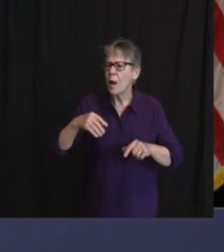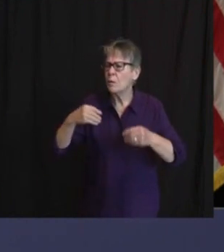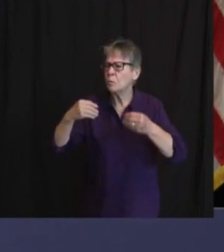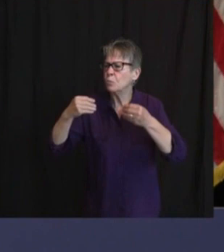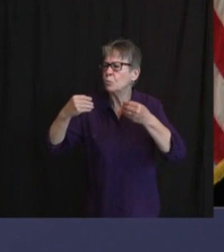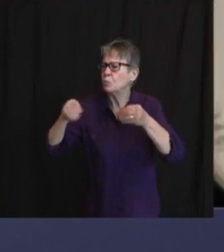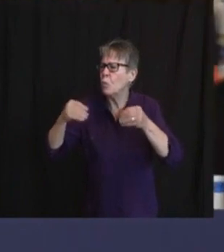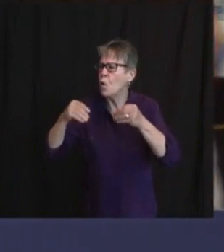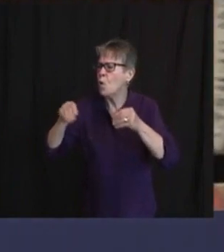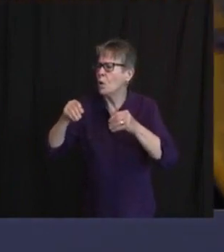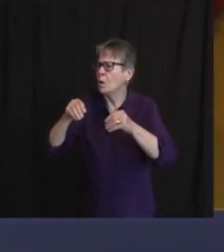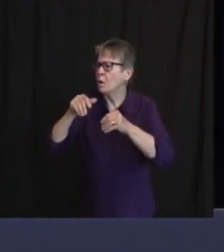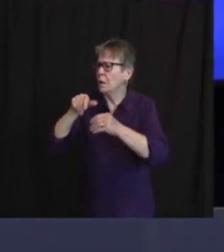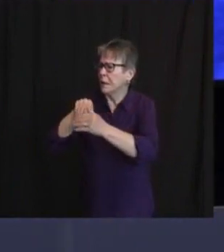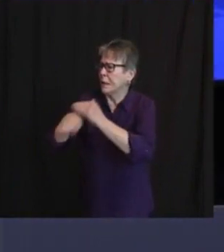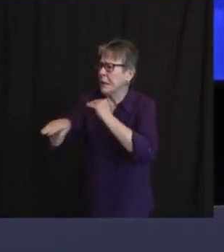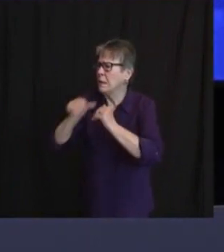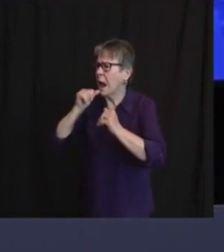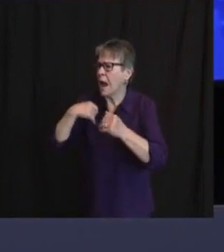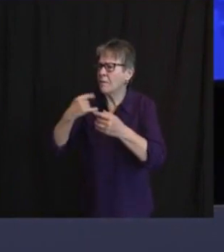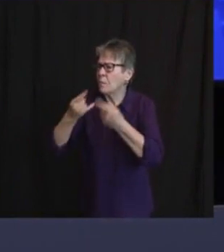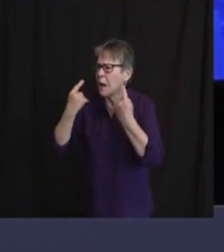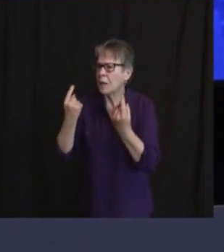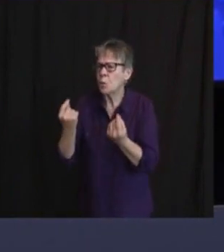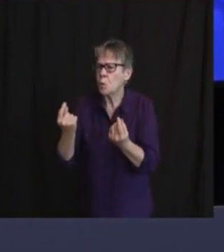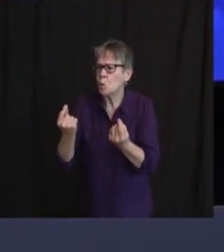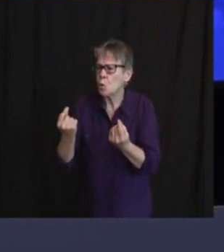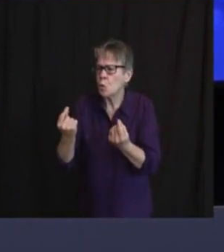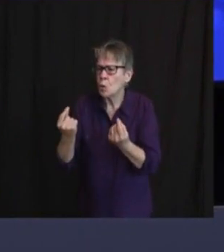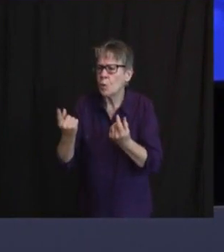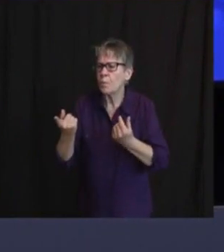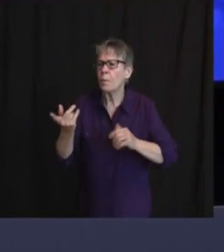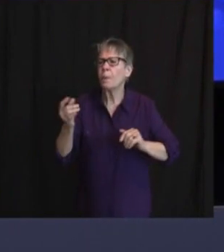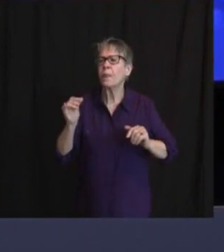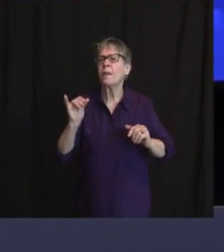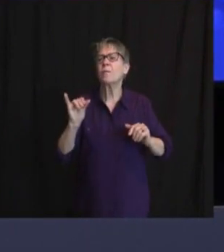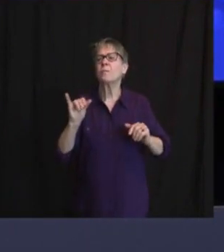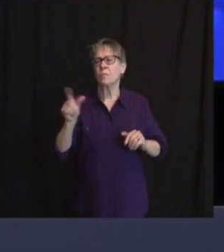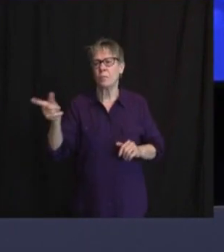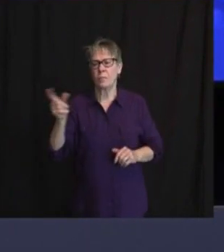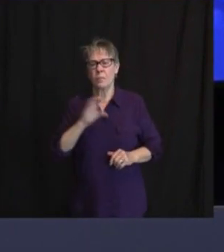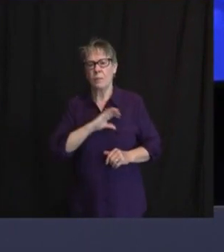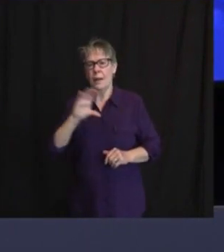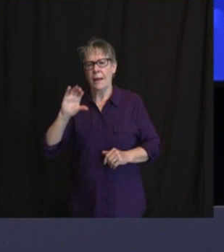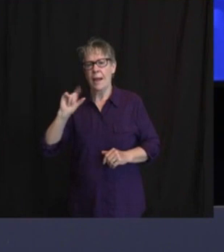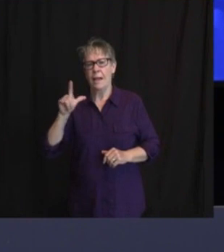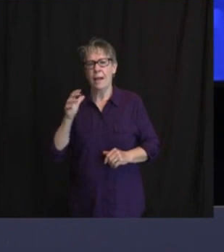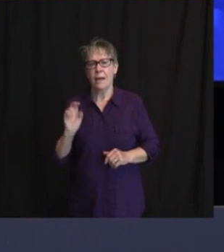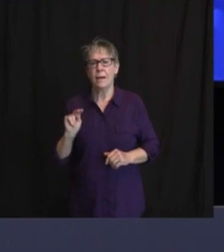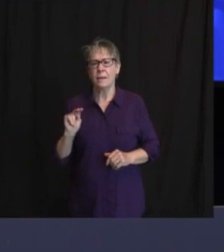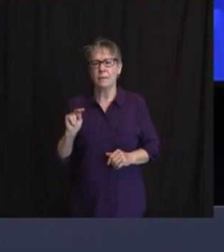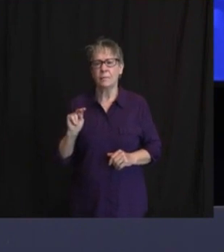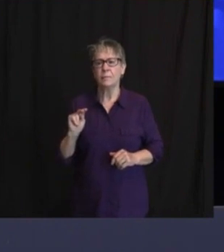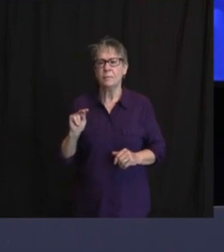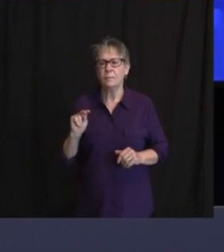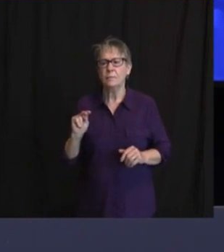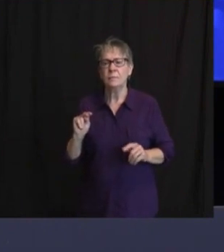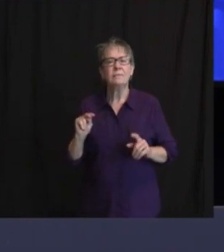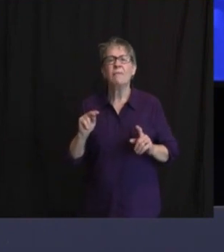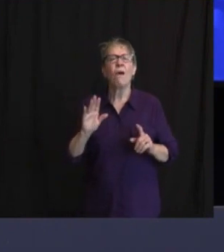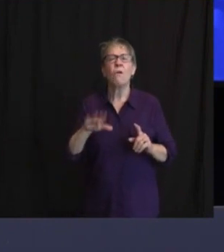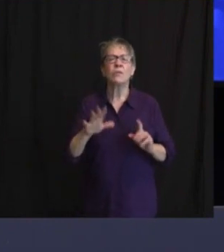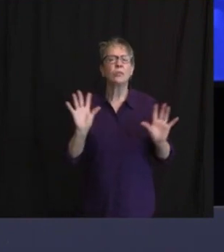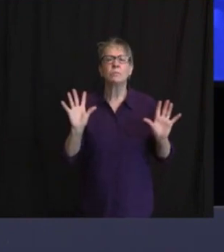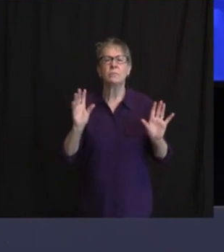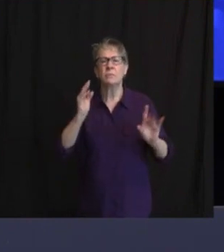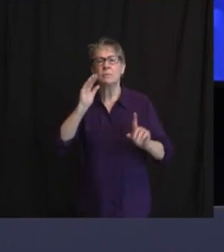do we do? I think you nailed it, Governor. I think the most prudent thing is to let the store management or operator know. We don't want to